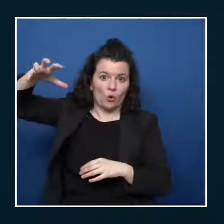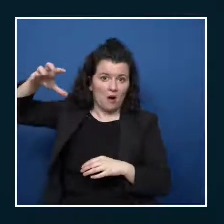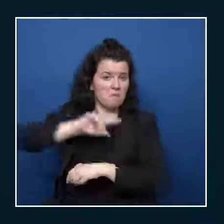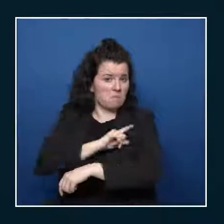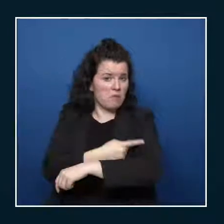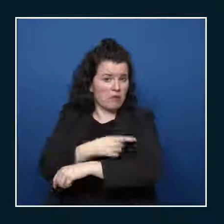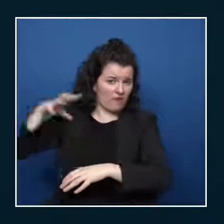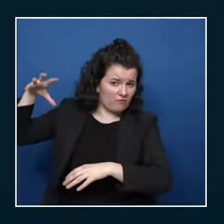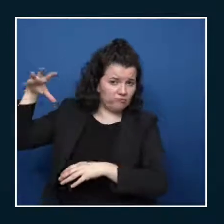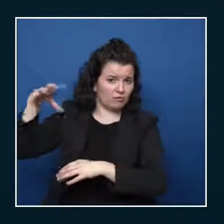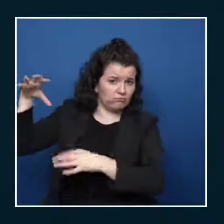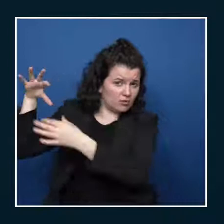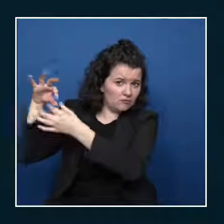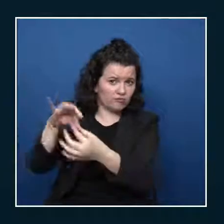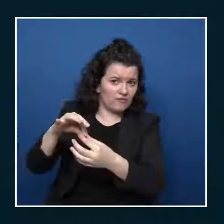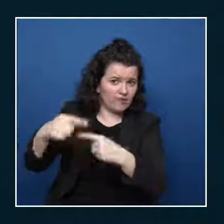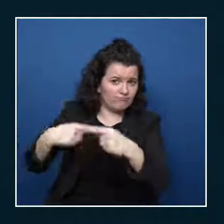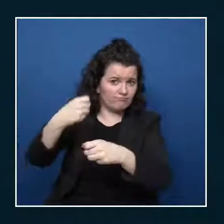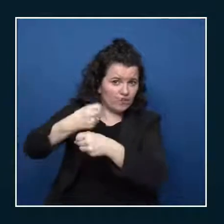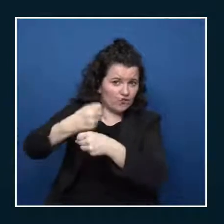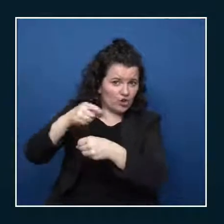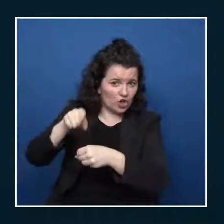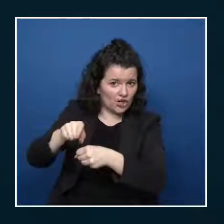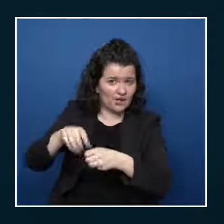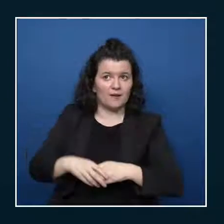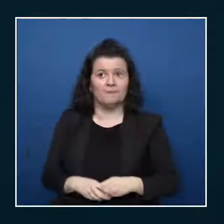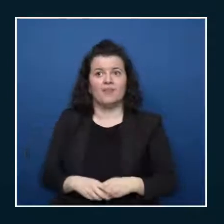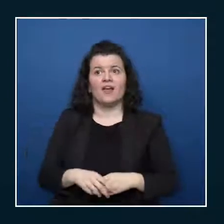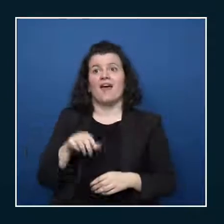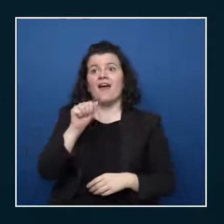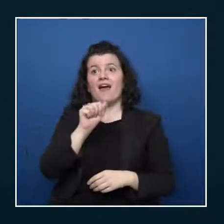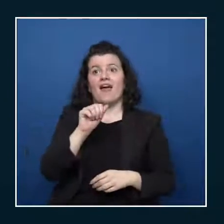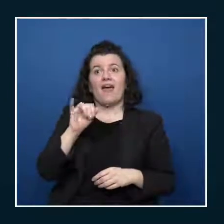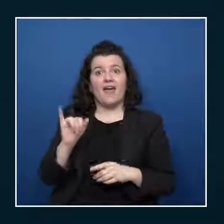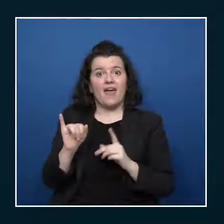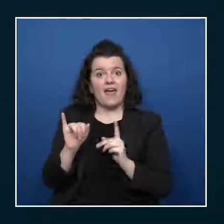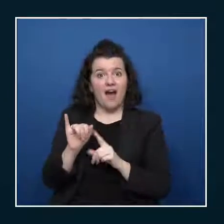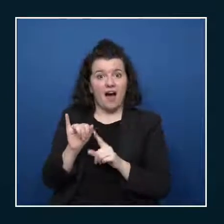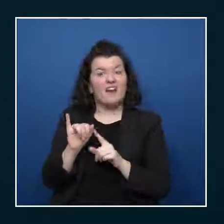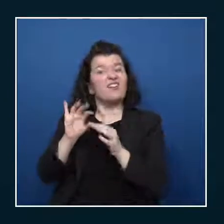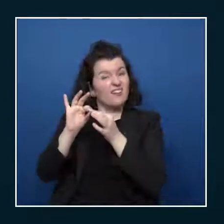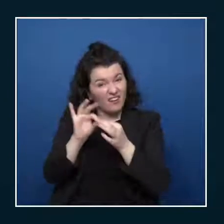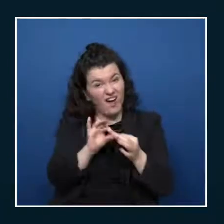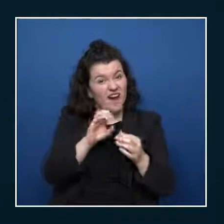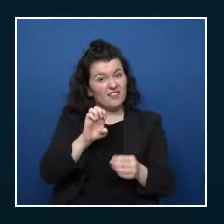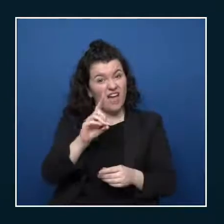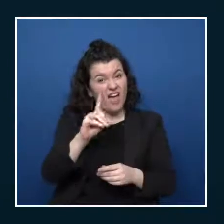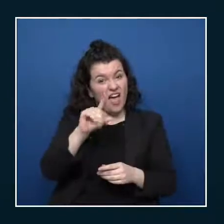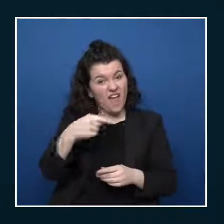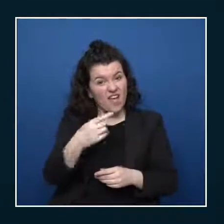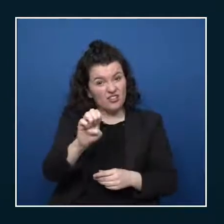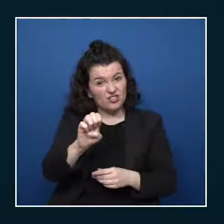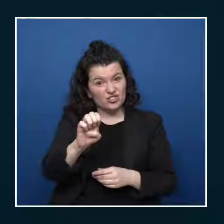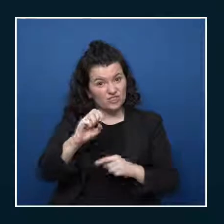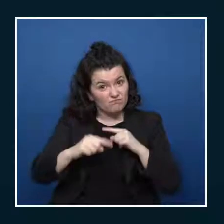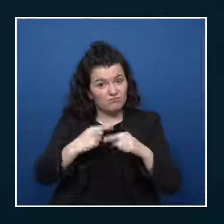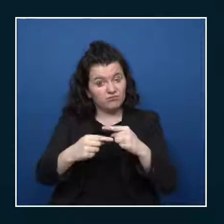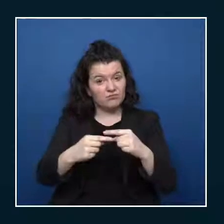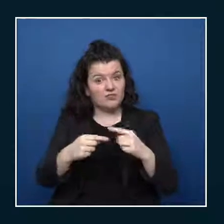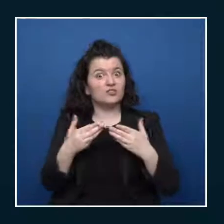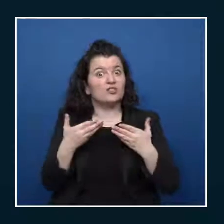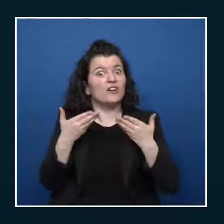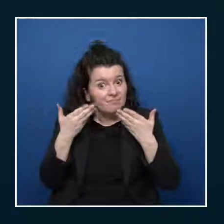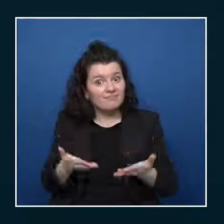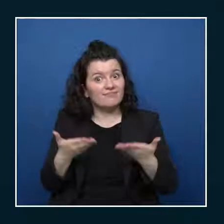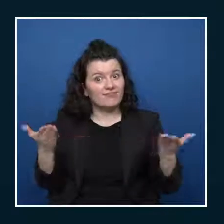right? Basically, the computation for AI can happen at the edge, and that's what Percept is all about. So you